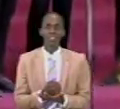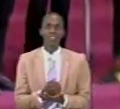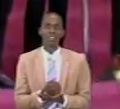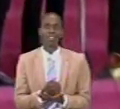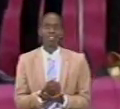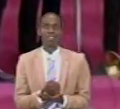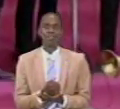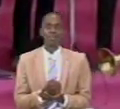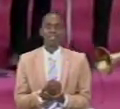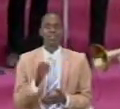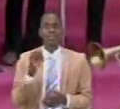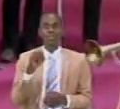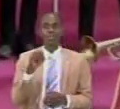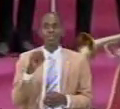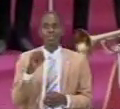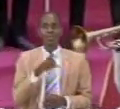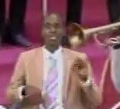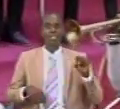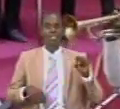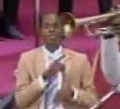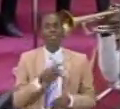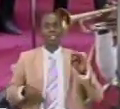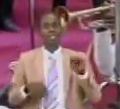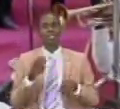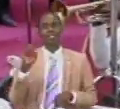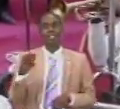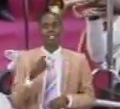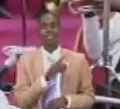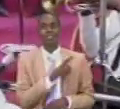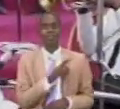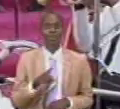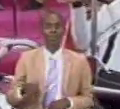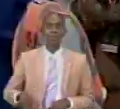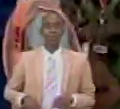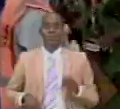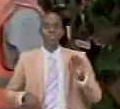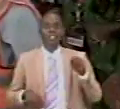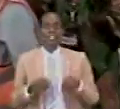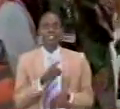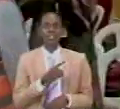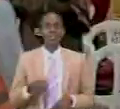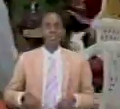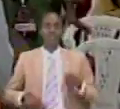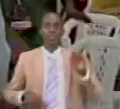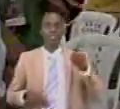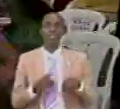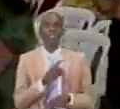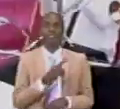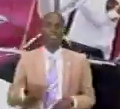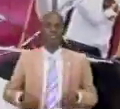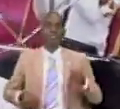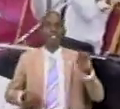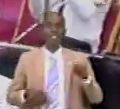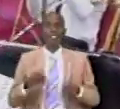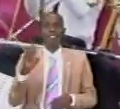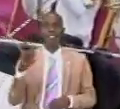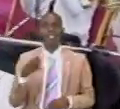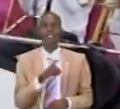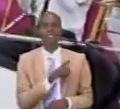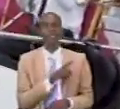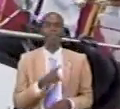we're singing yes Lord yes Lord yes yes yes